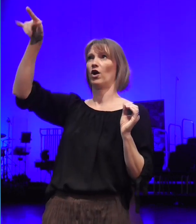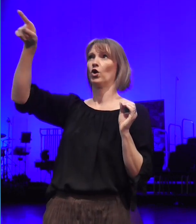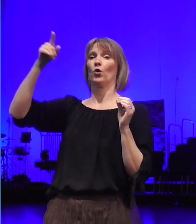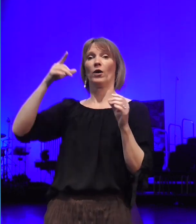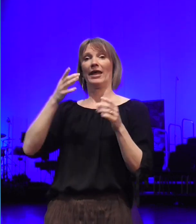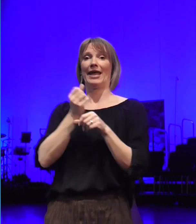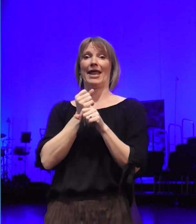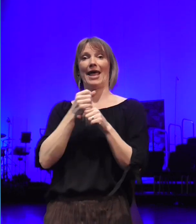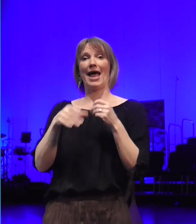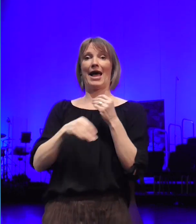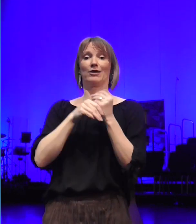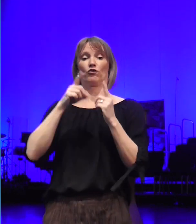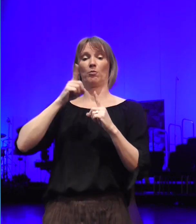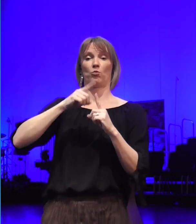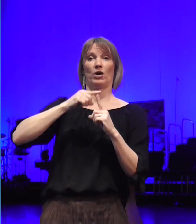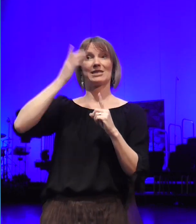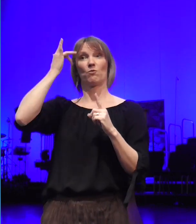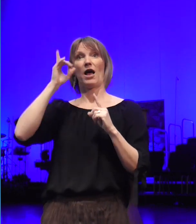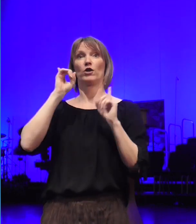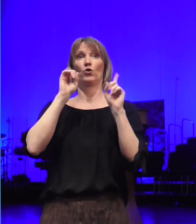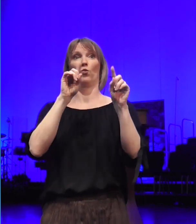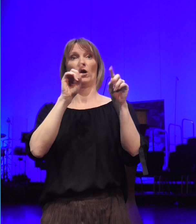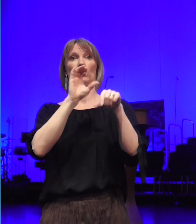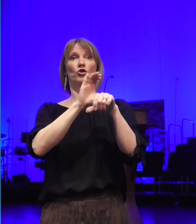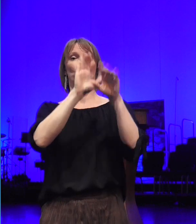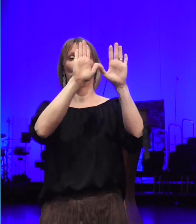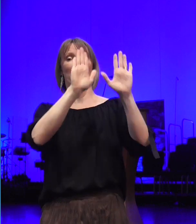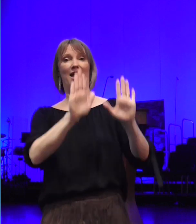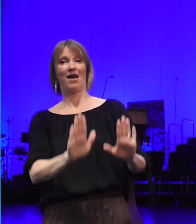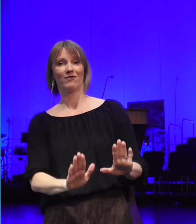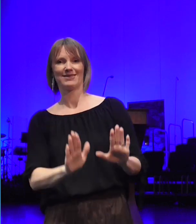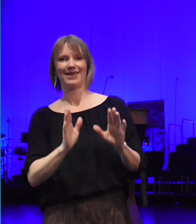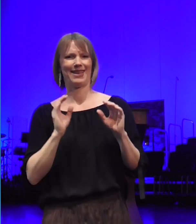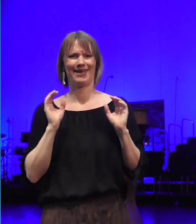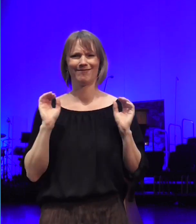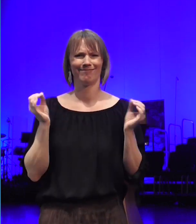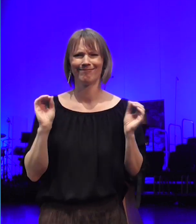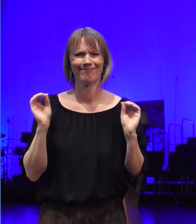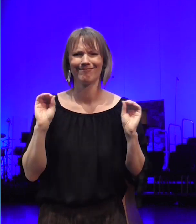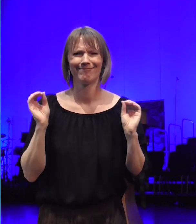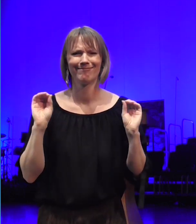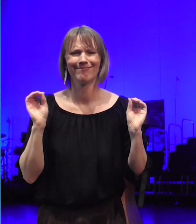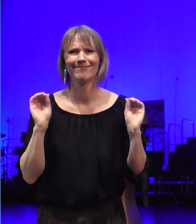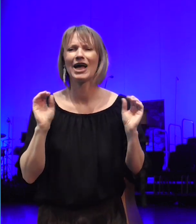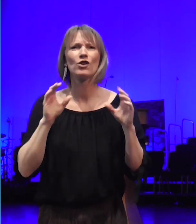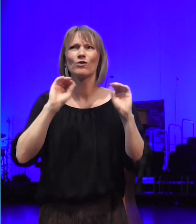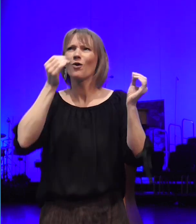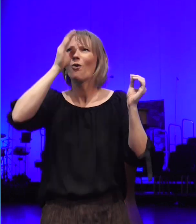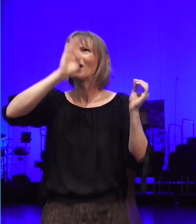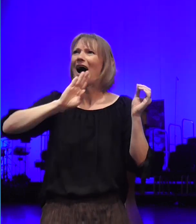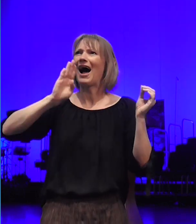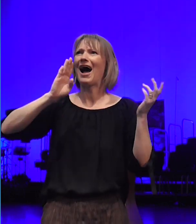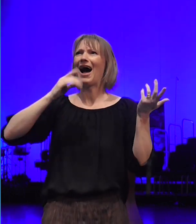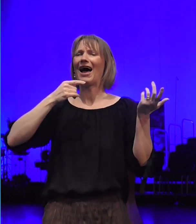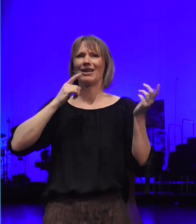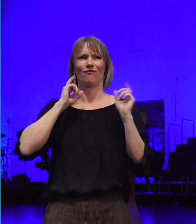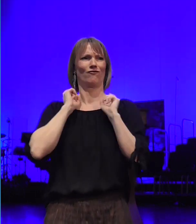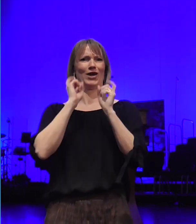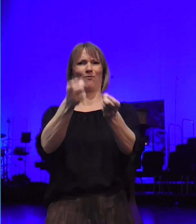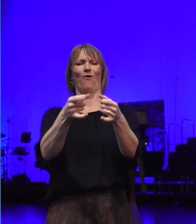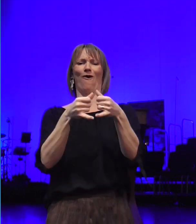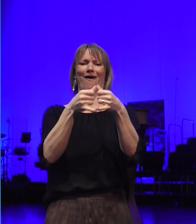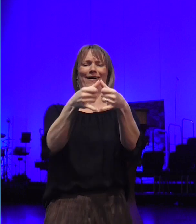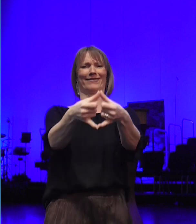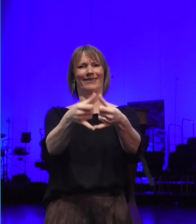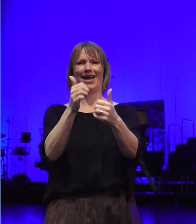extra points because you went to church every Sunday, right? Yeah. There's no God out there that's rewarding you